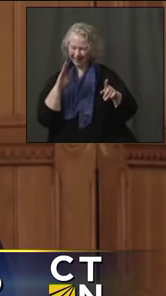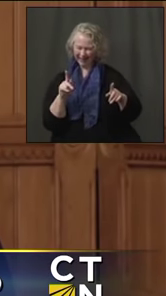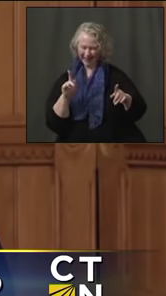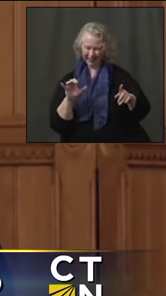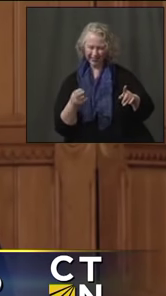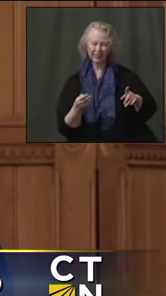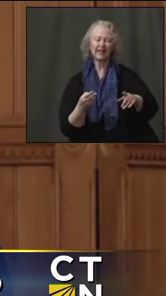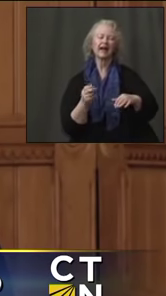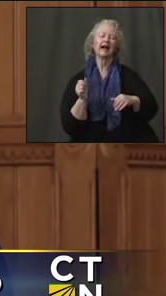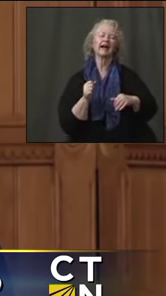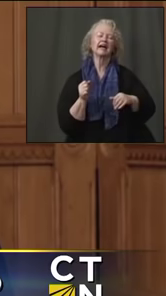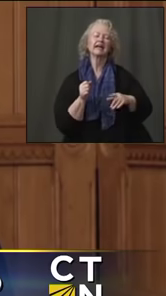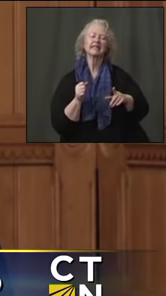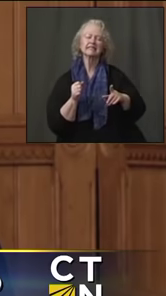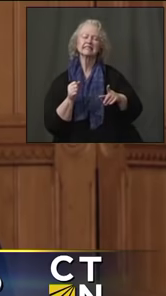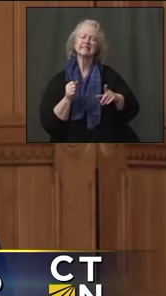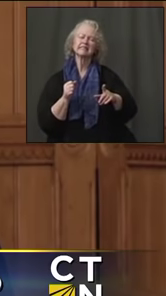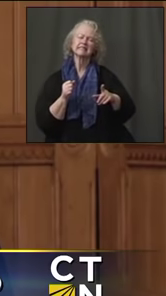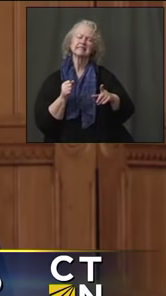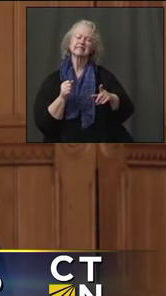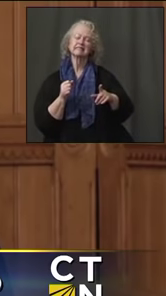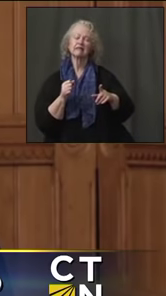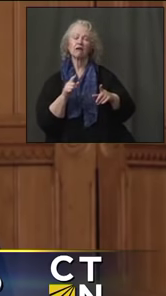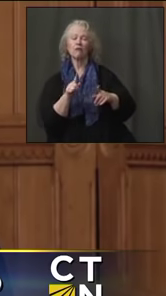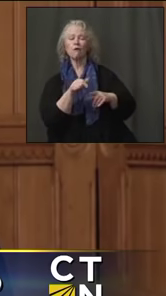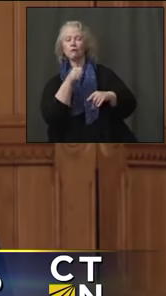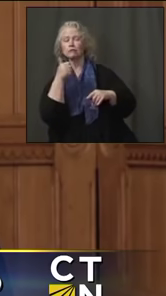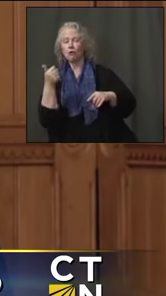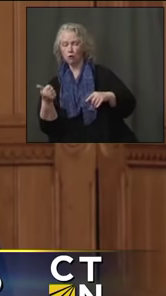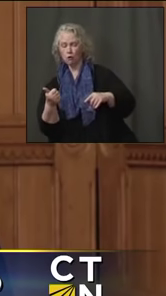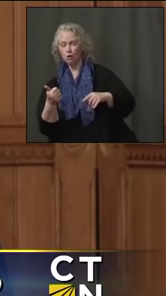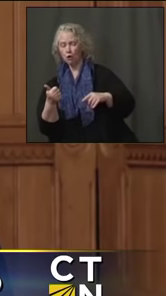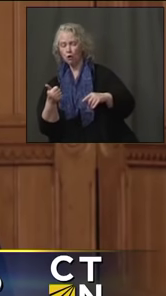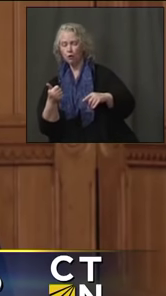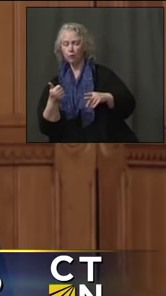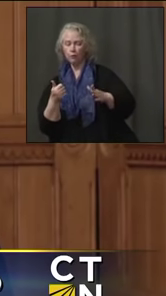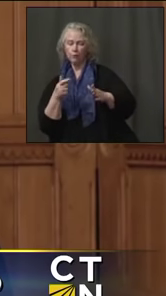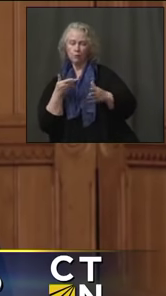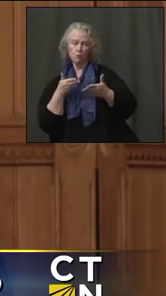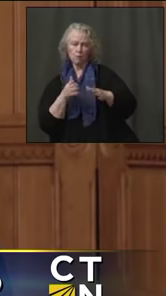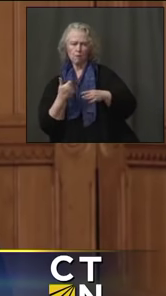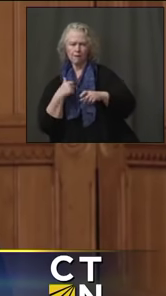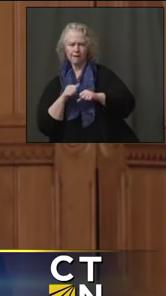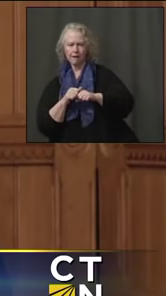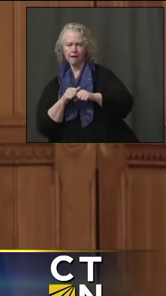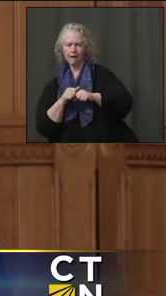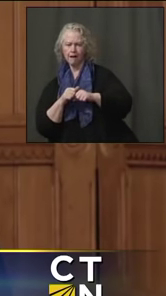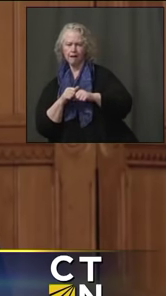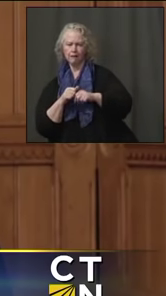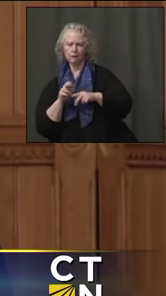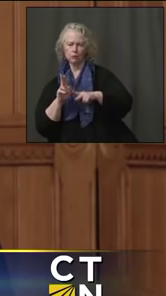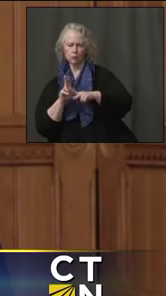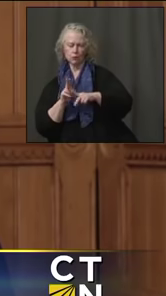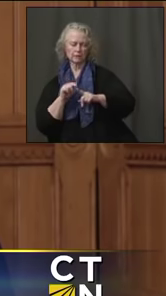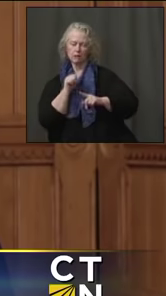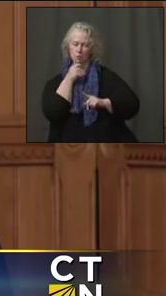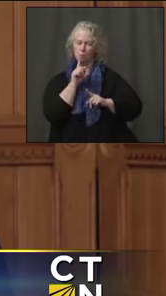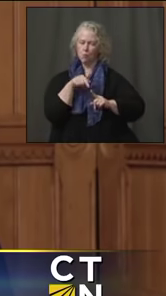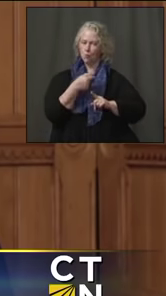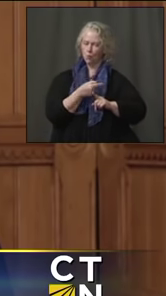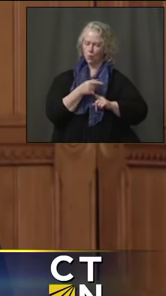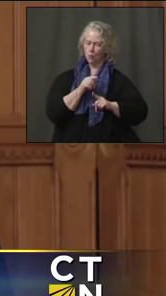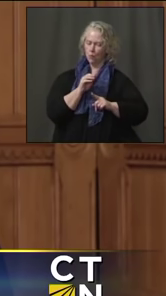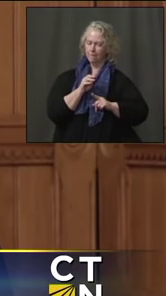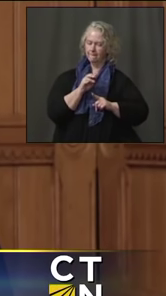So the other very flexible source of funding and stimulus besides the